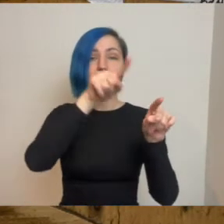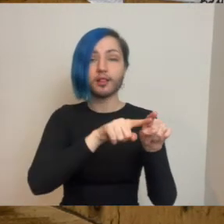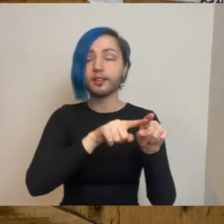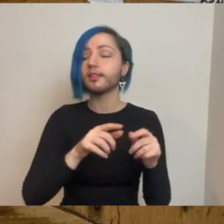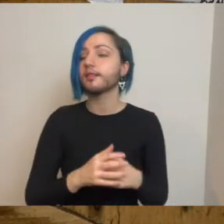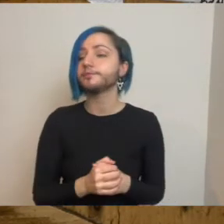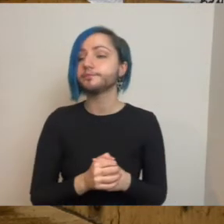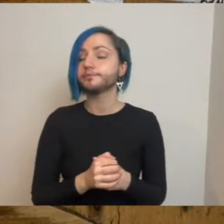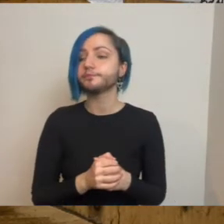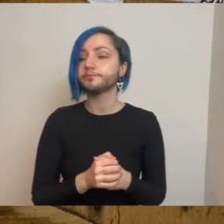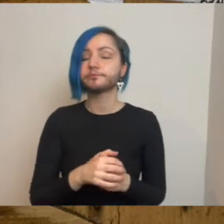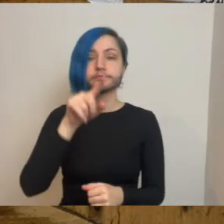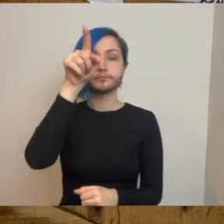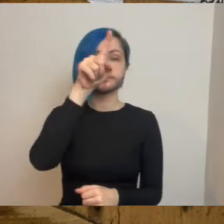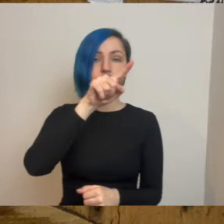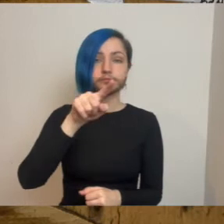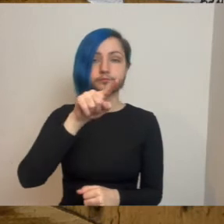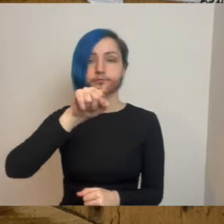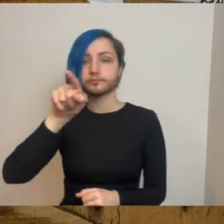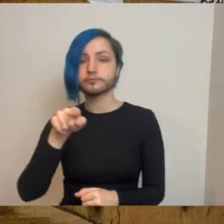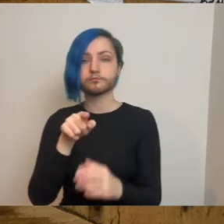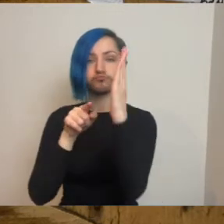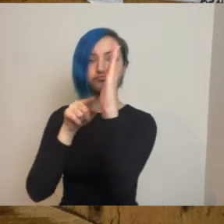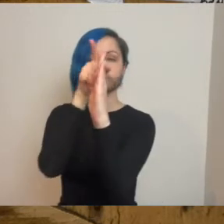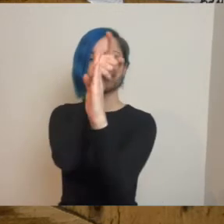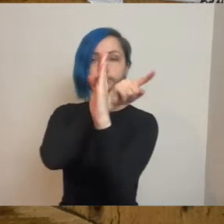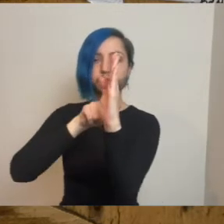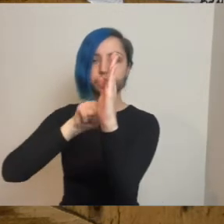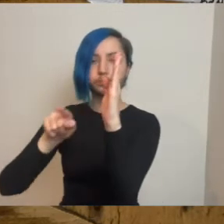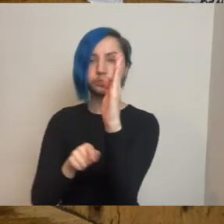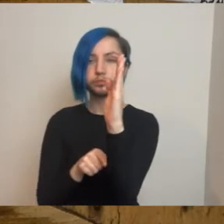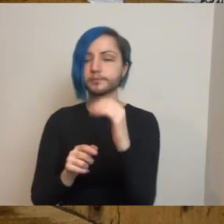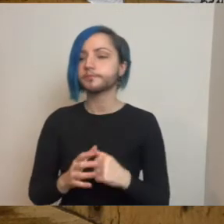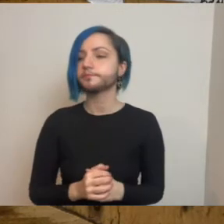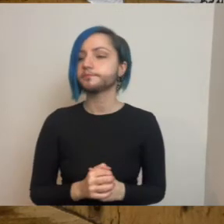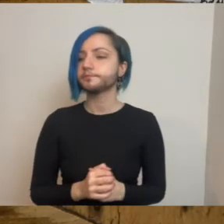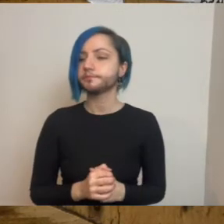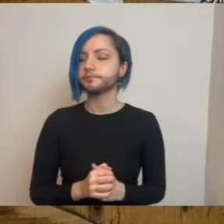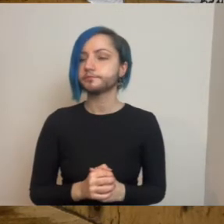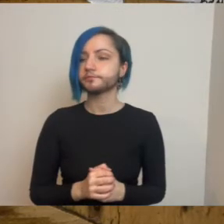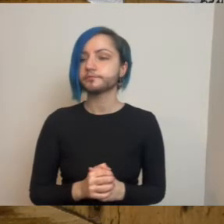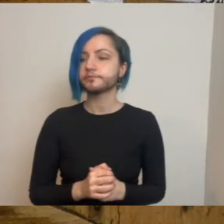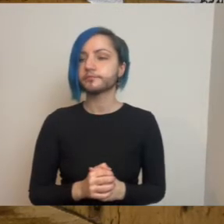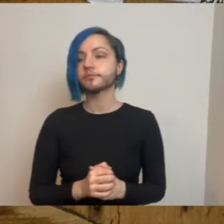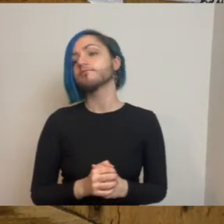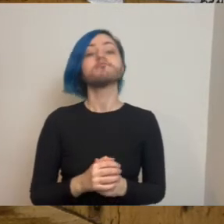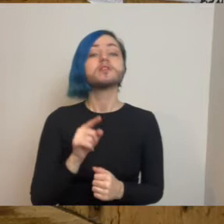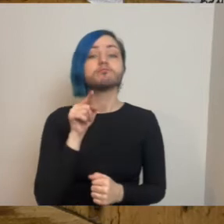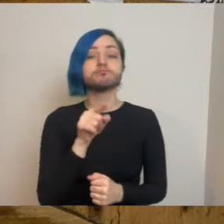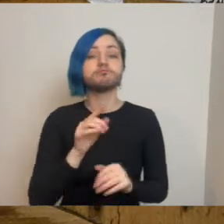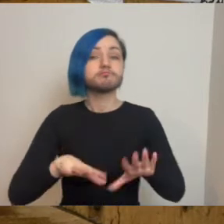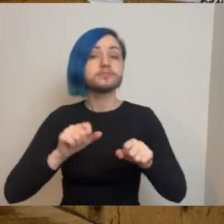these semicircles, and then I'm moving it around my line. Okay, now this is